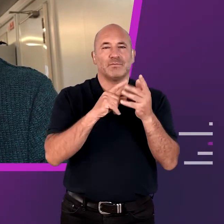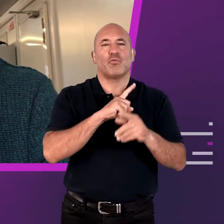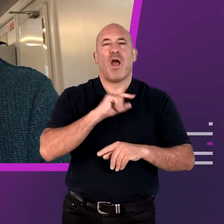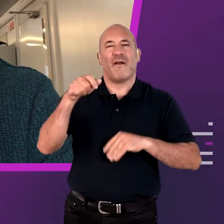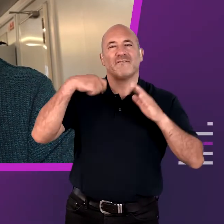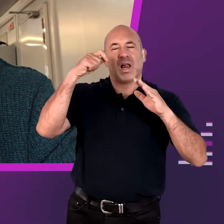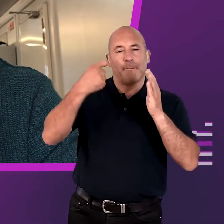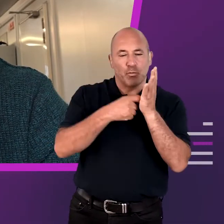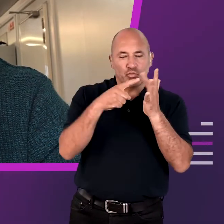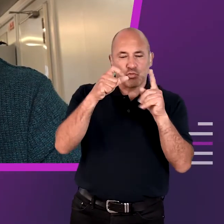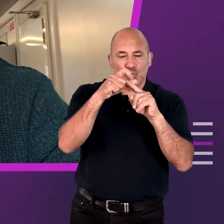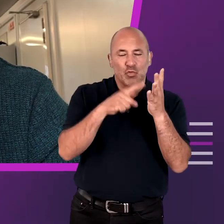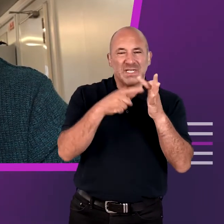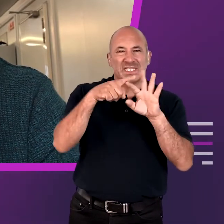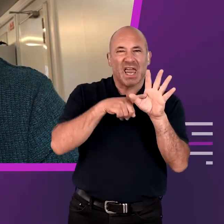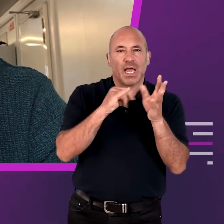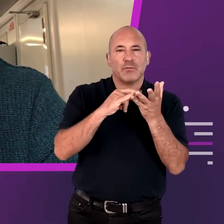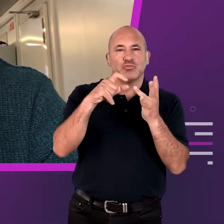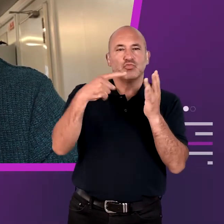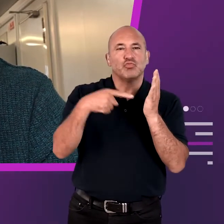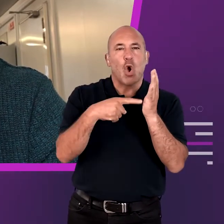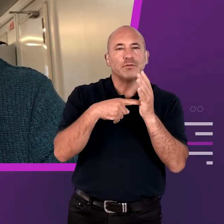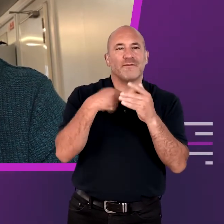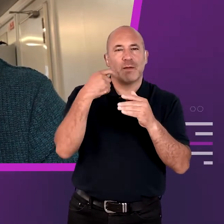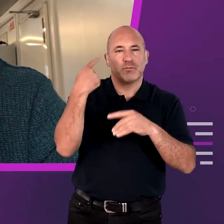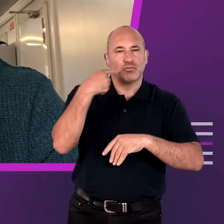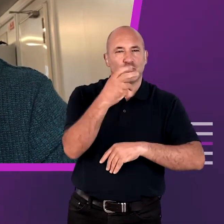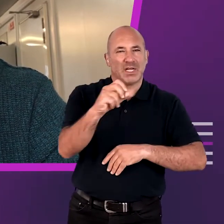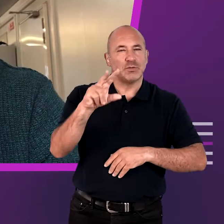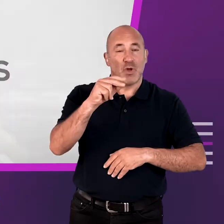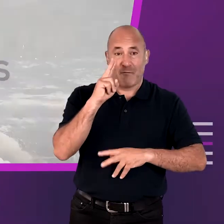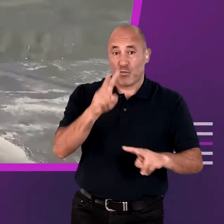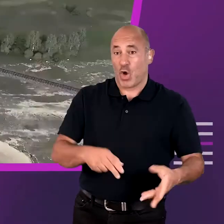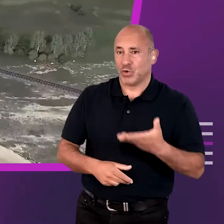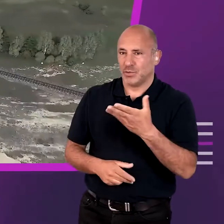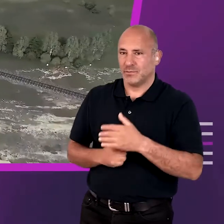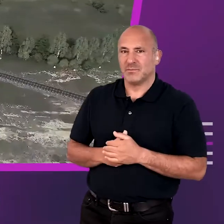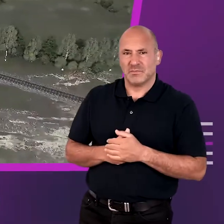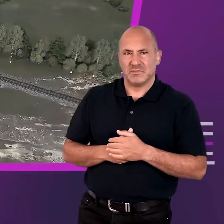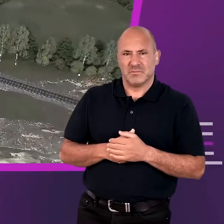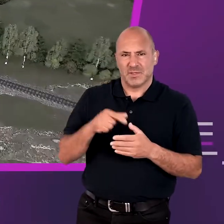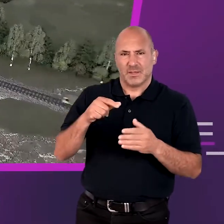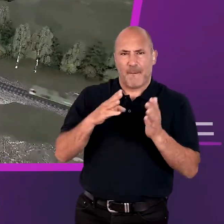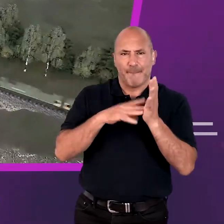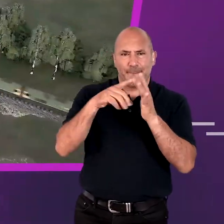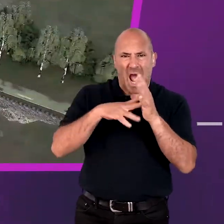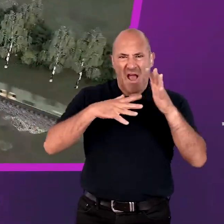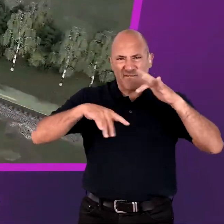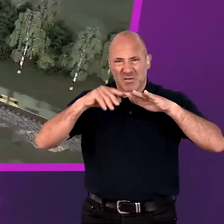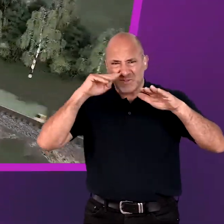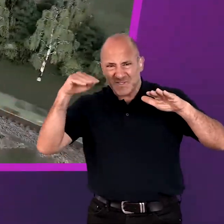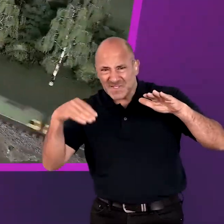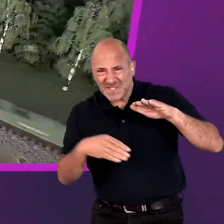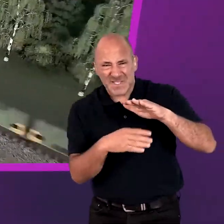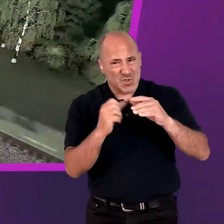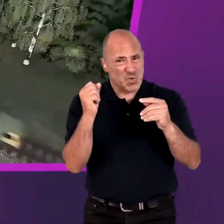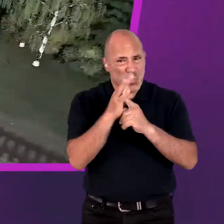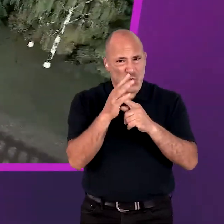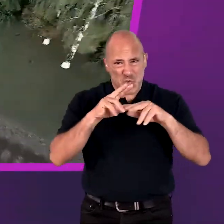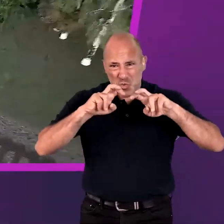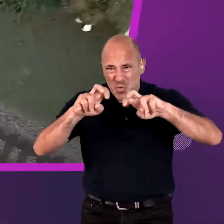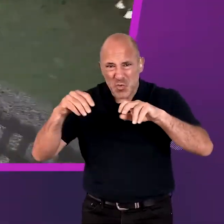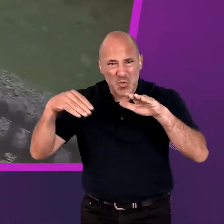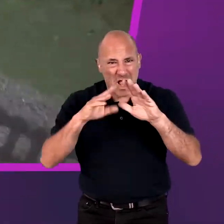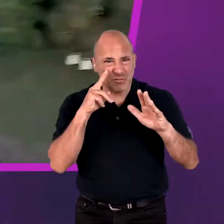after Ridley Scott's movie from 2012. Check this out. The inspection of mine environments adjacent to the railway is